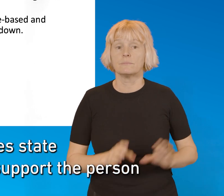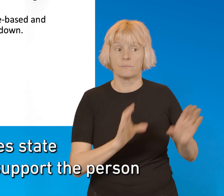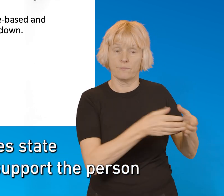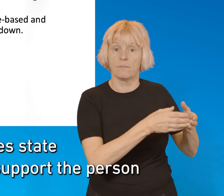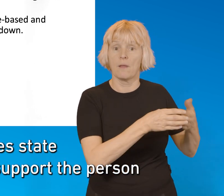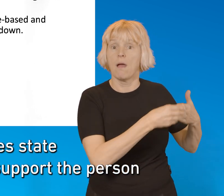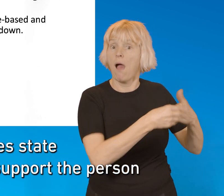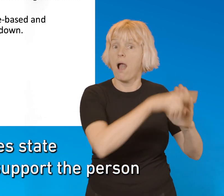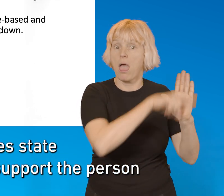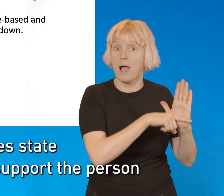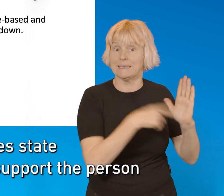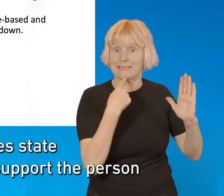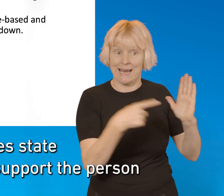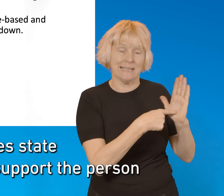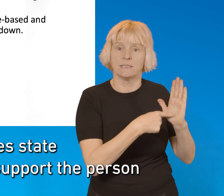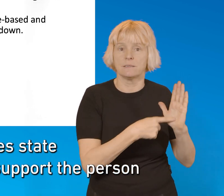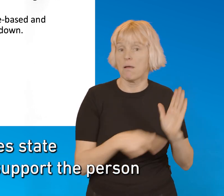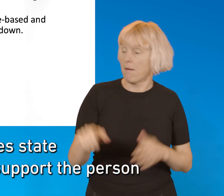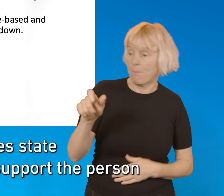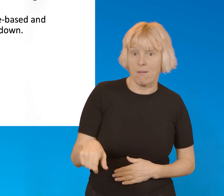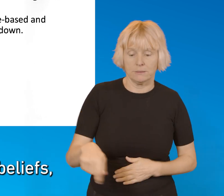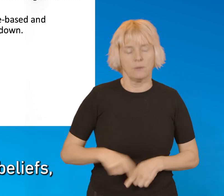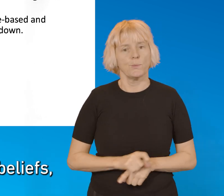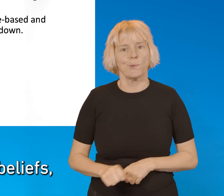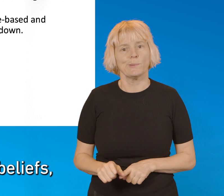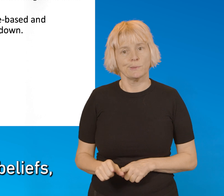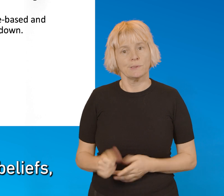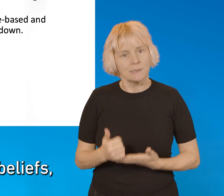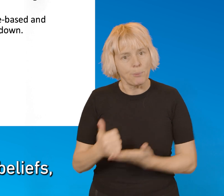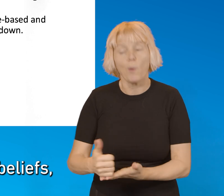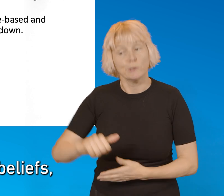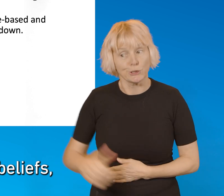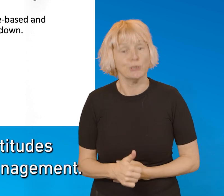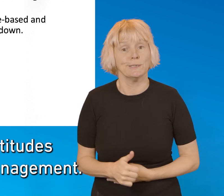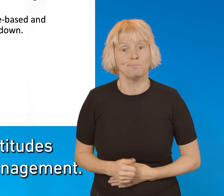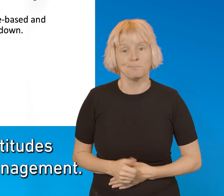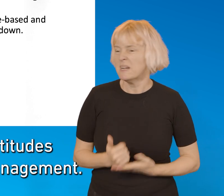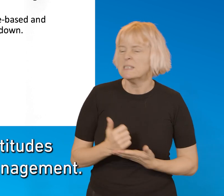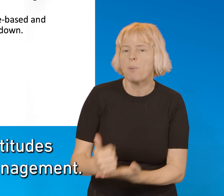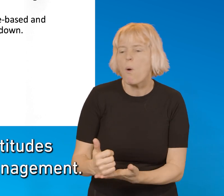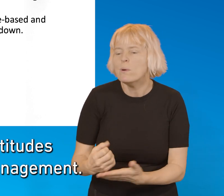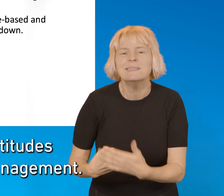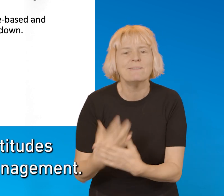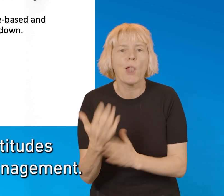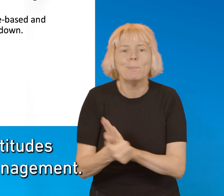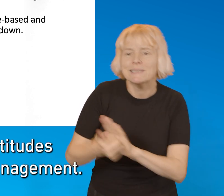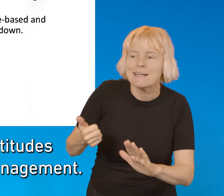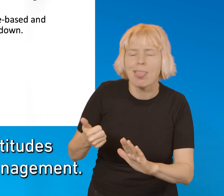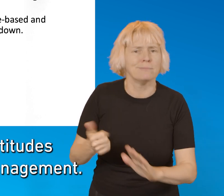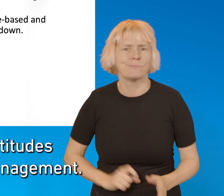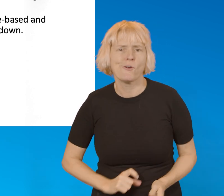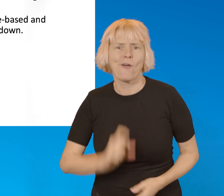And their guidelines state that the programme should support the person to develop skills, beliefs, knowledge and attitudes that